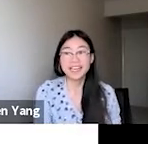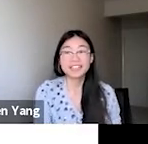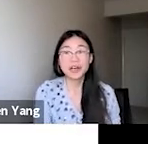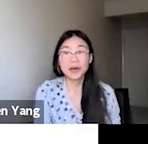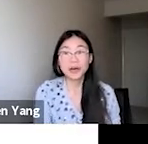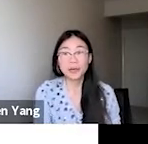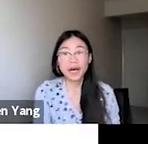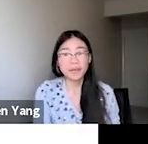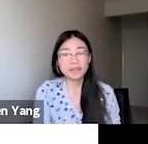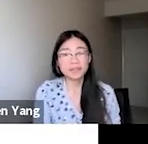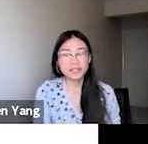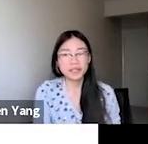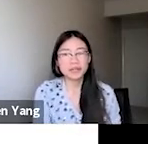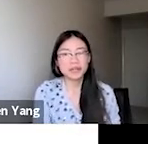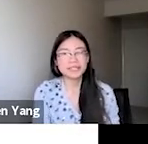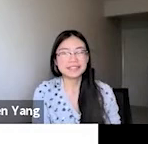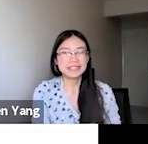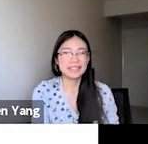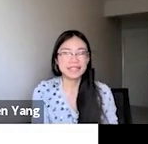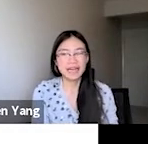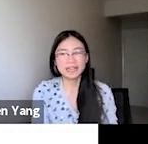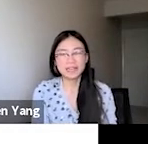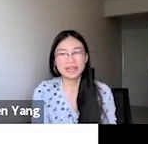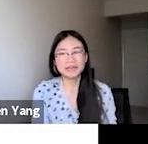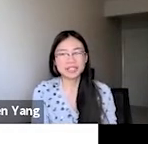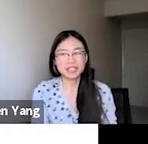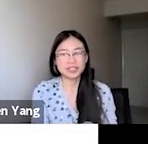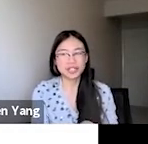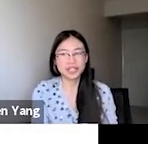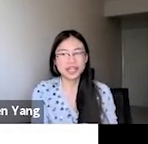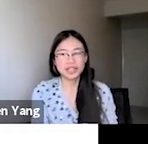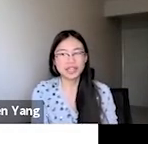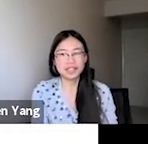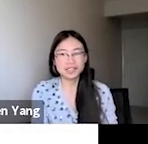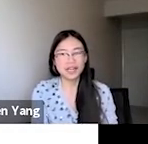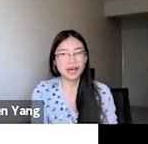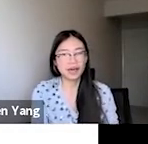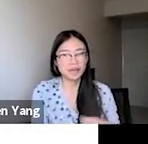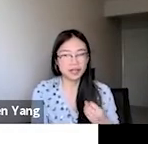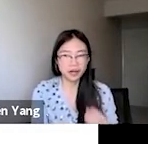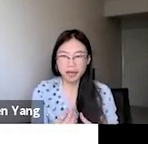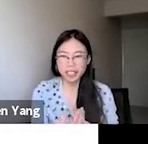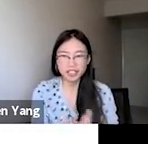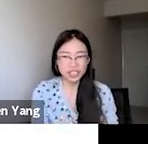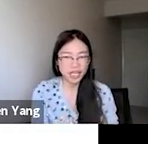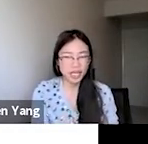Yes. So, on the video, you can see that the teacher is